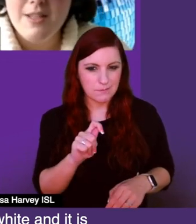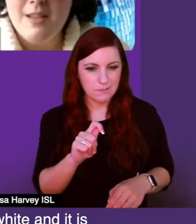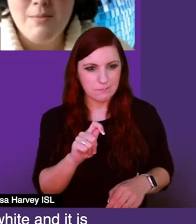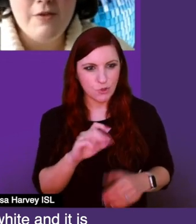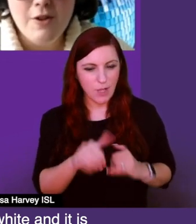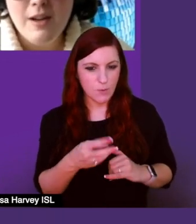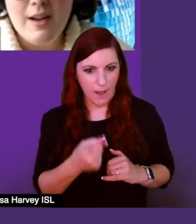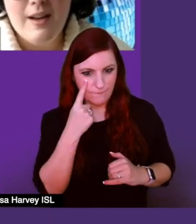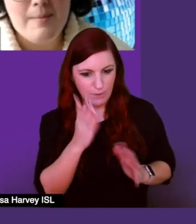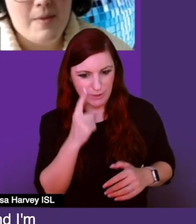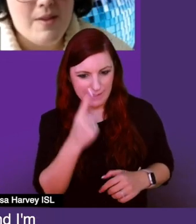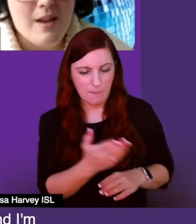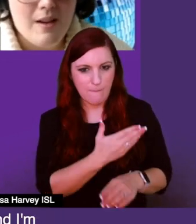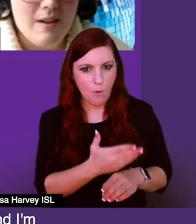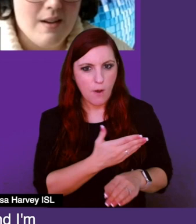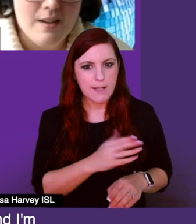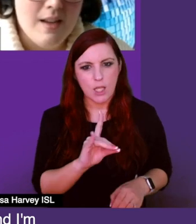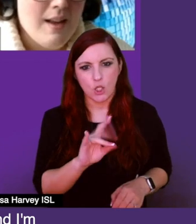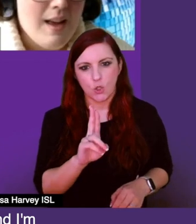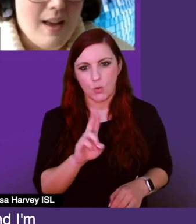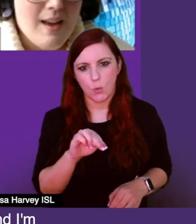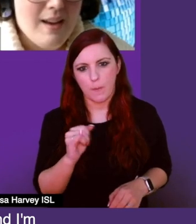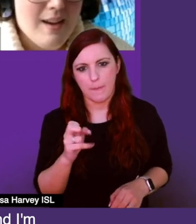to have seen before. They are